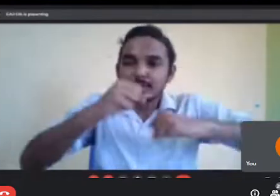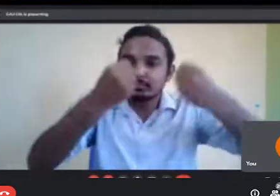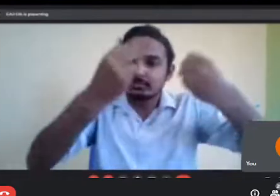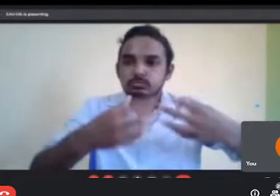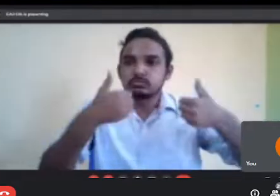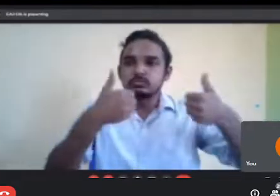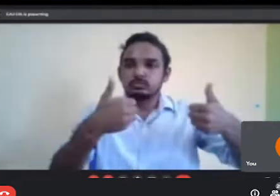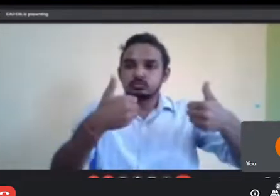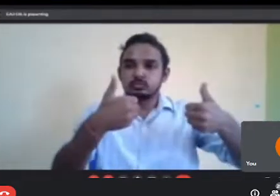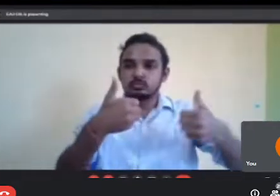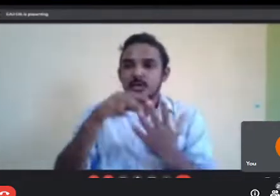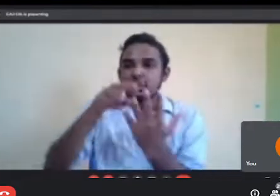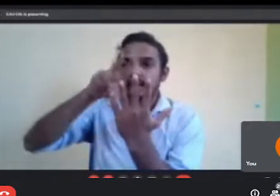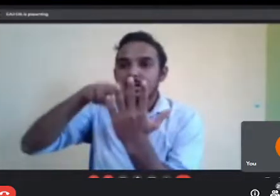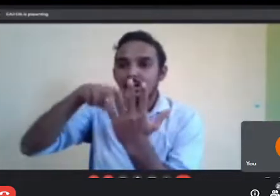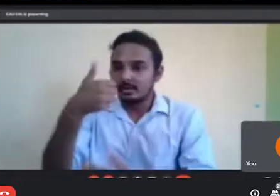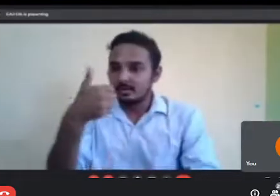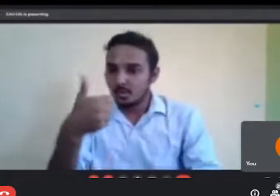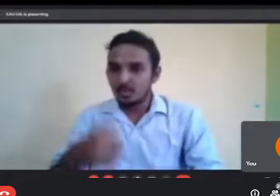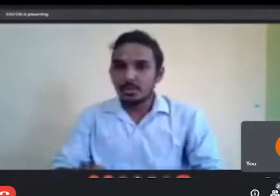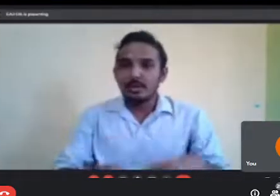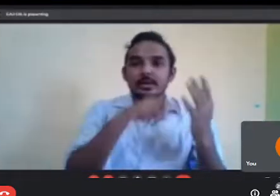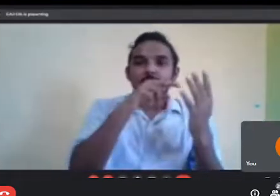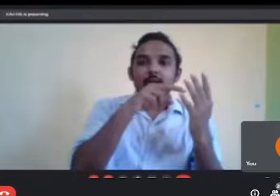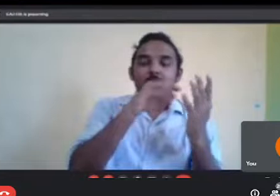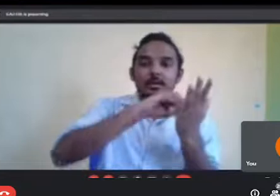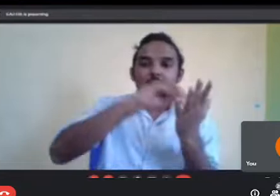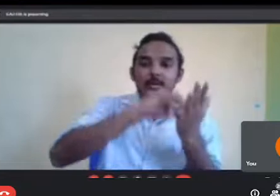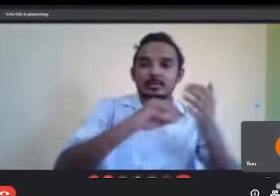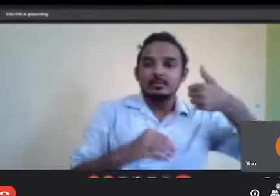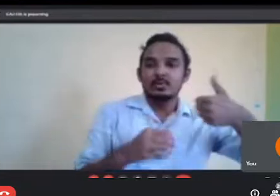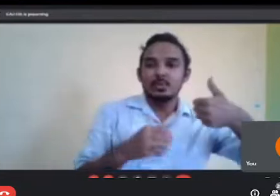soon as, you know, the children joined school.